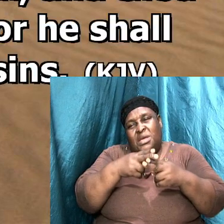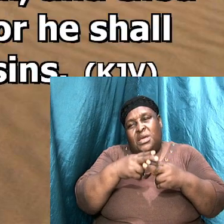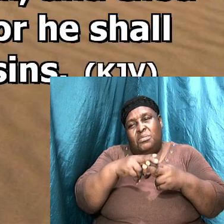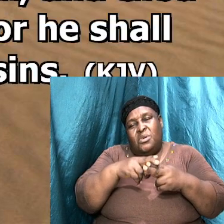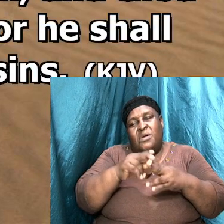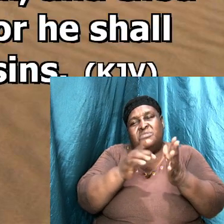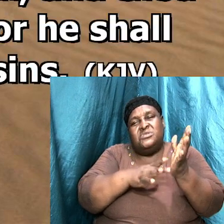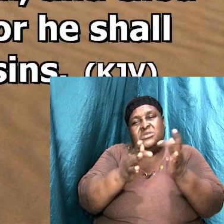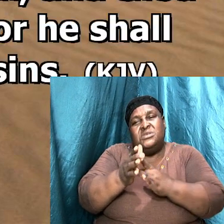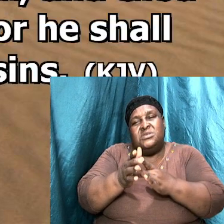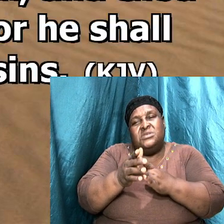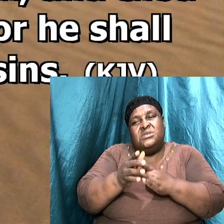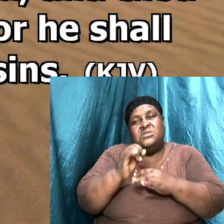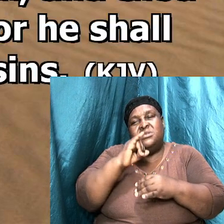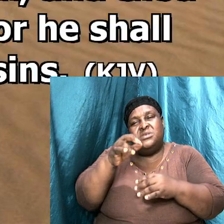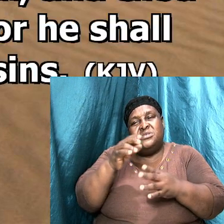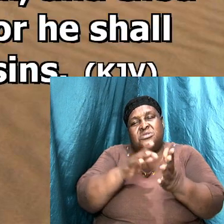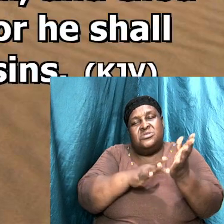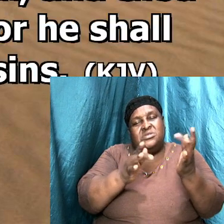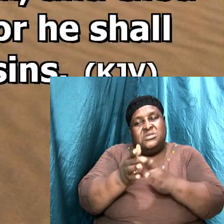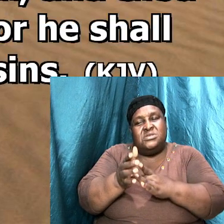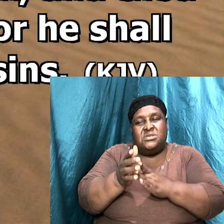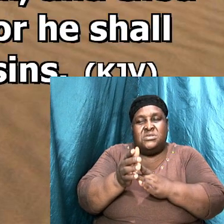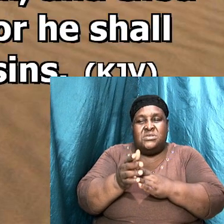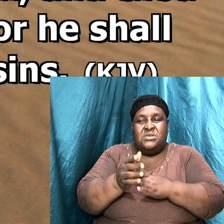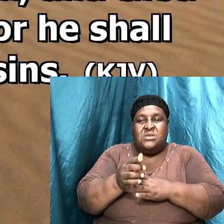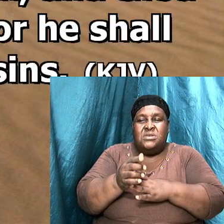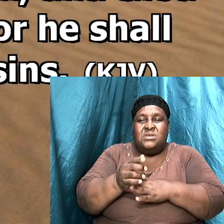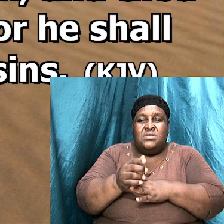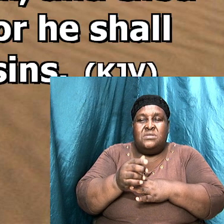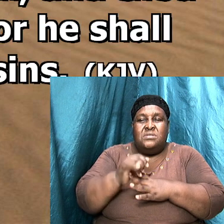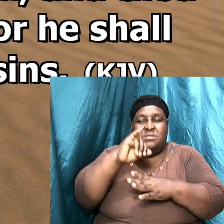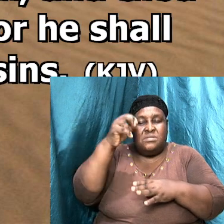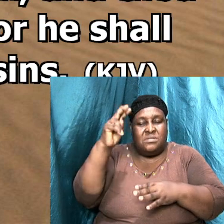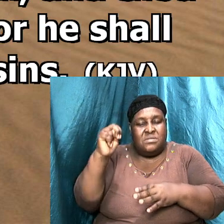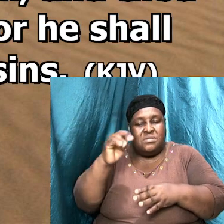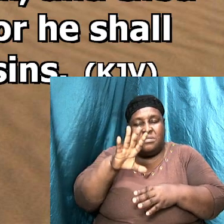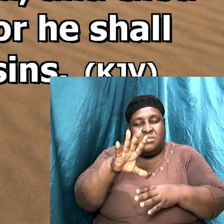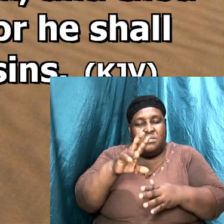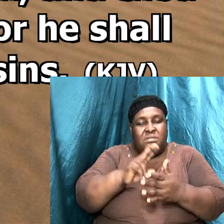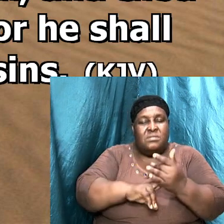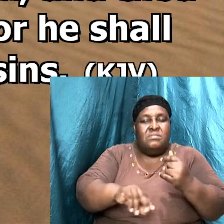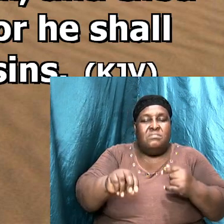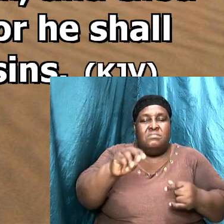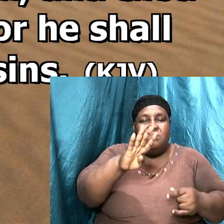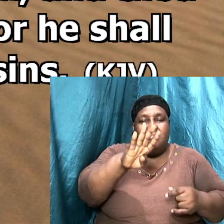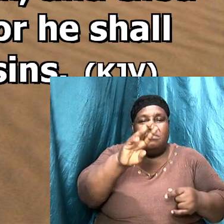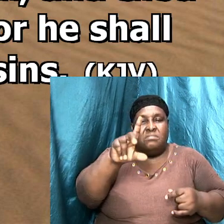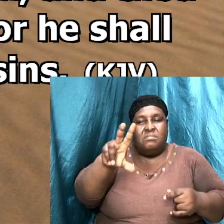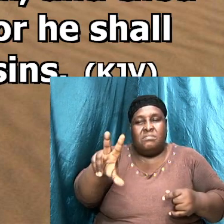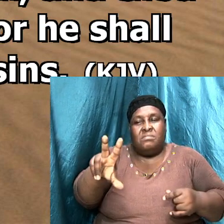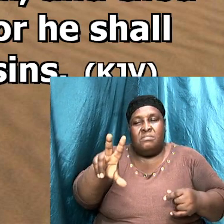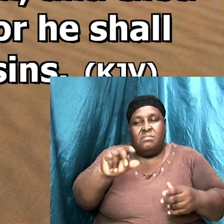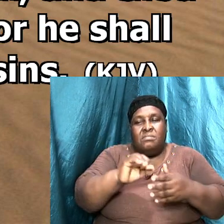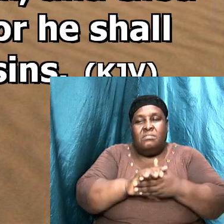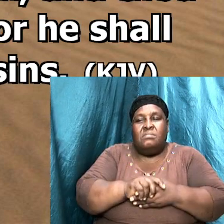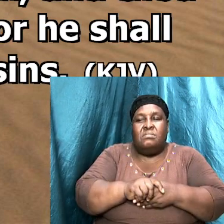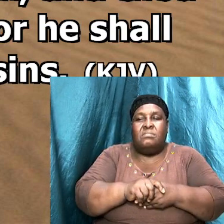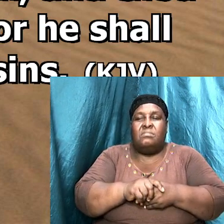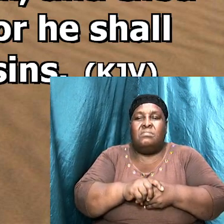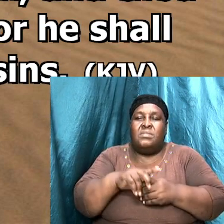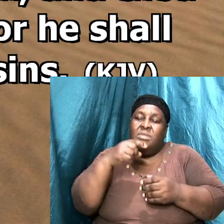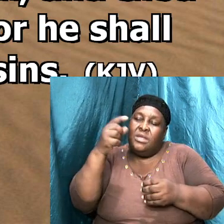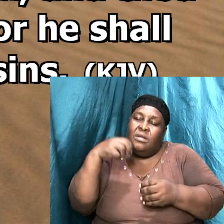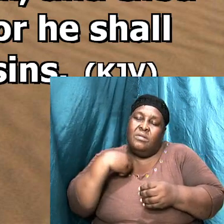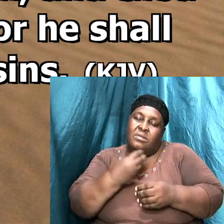Then, Jesus, in St. John 5, verse 43, told us the